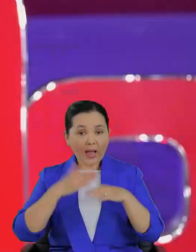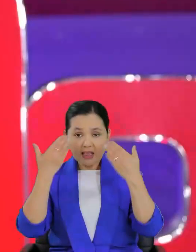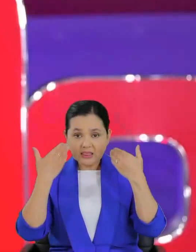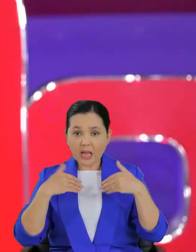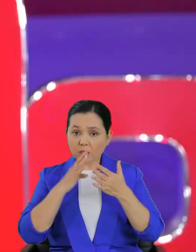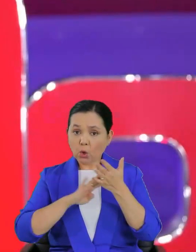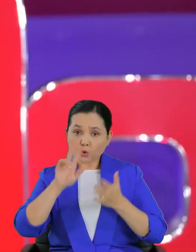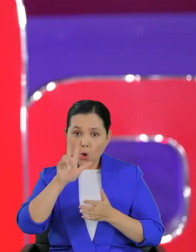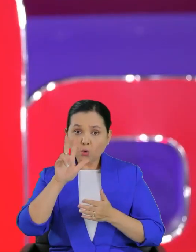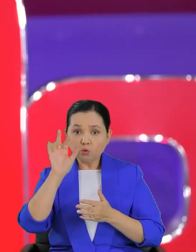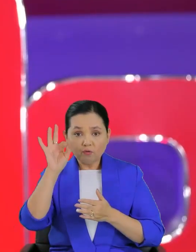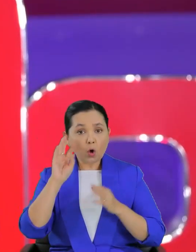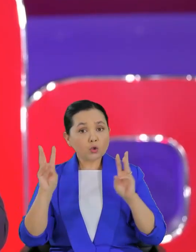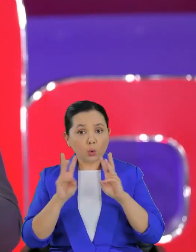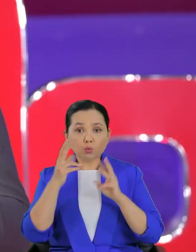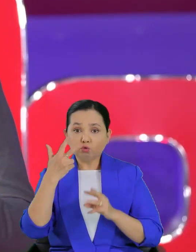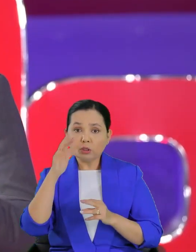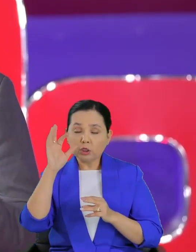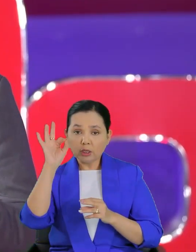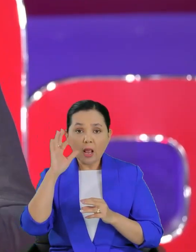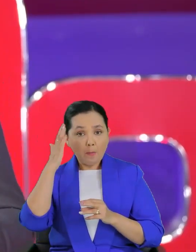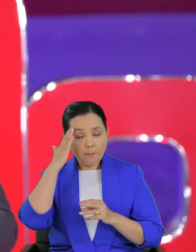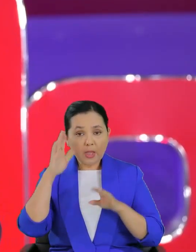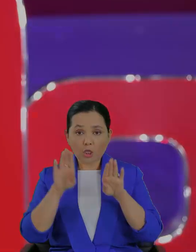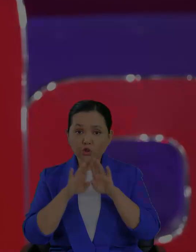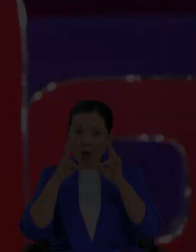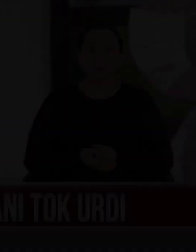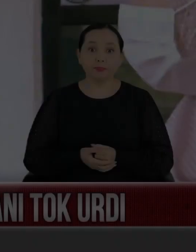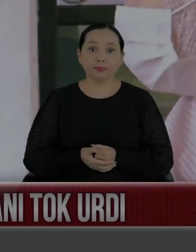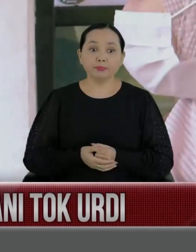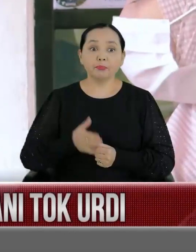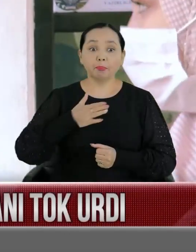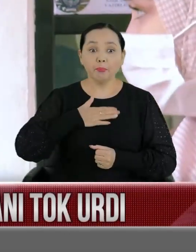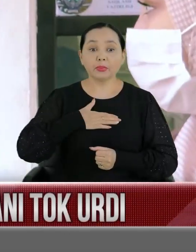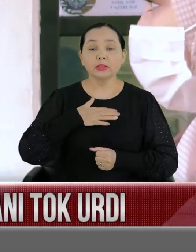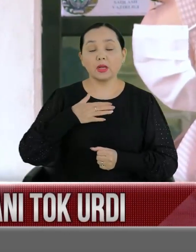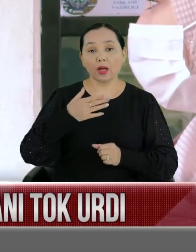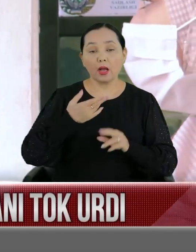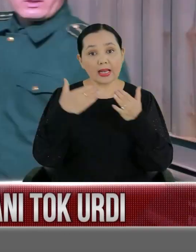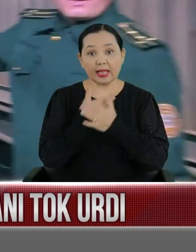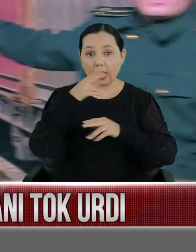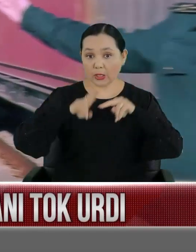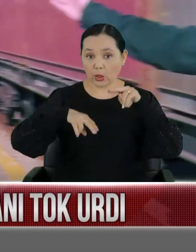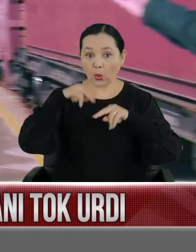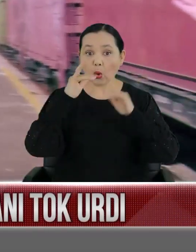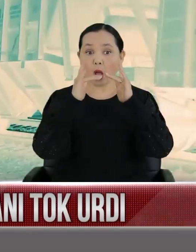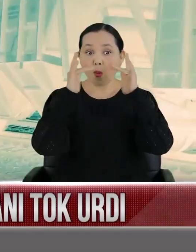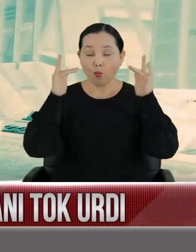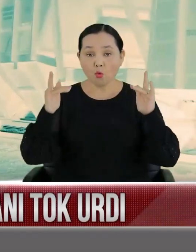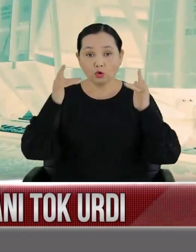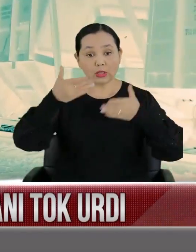Tanasining 93% kuygan. 3-darajali bosh miya yopiq jarohatini olgan. Biz ham bazı bir holatlarda ojiz qolamiz. Chunki